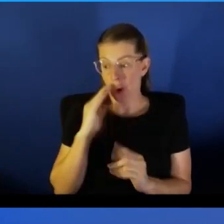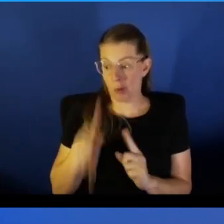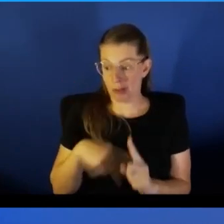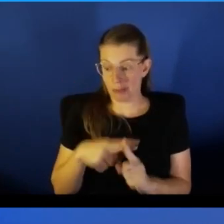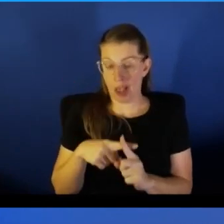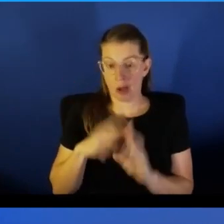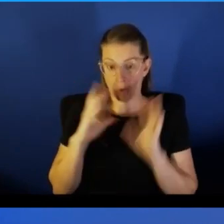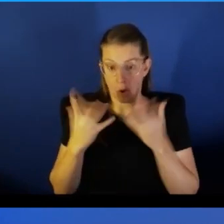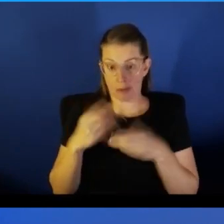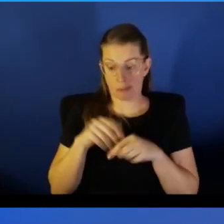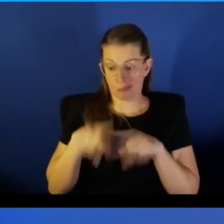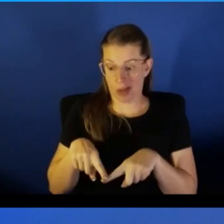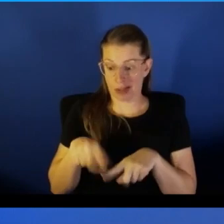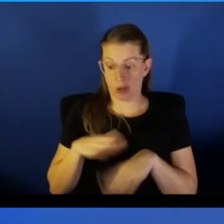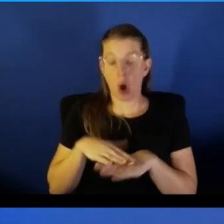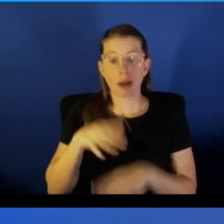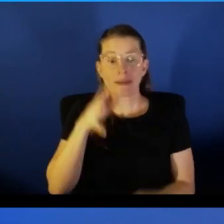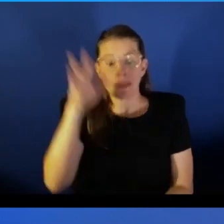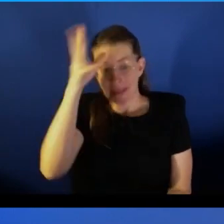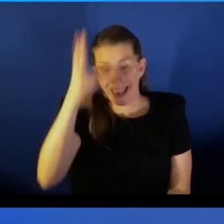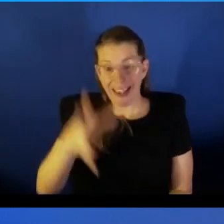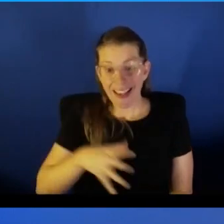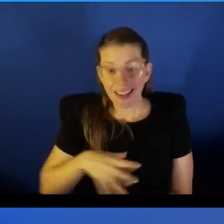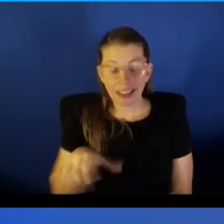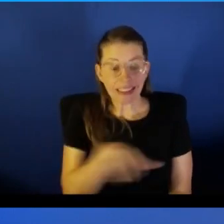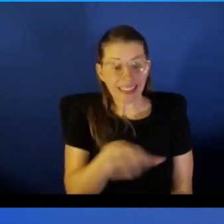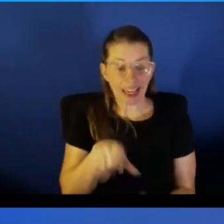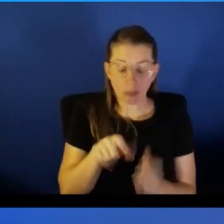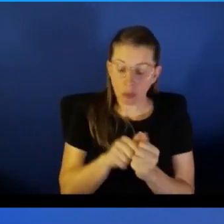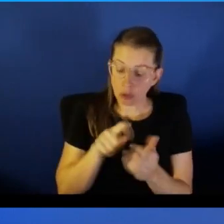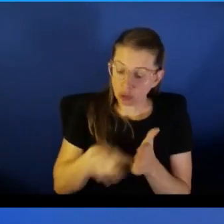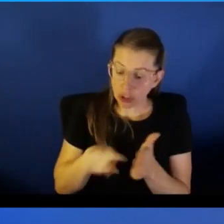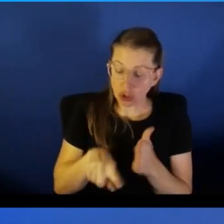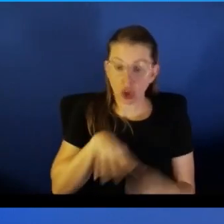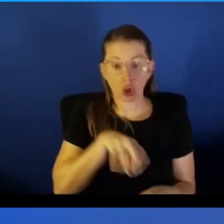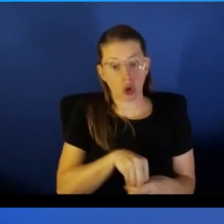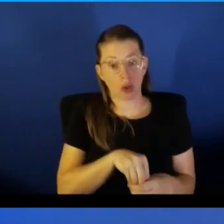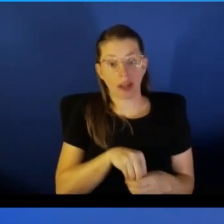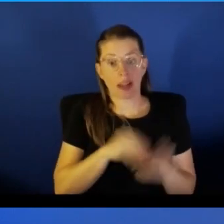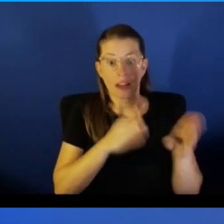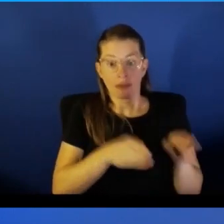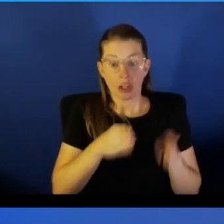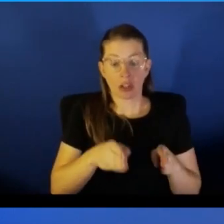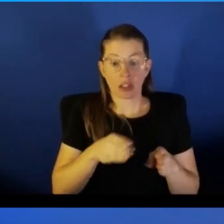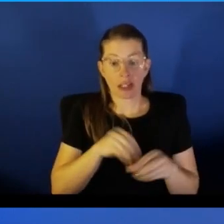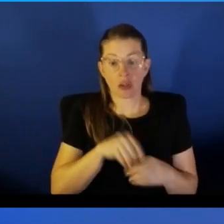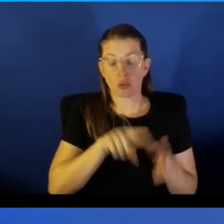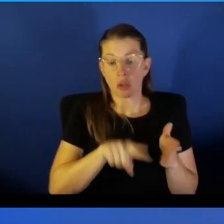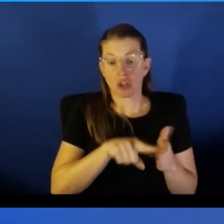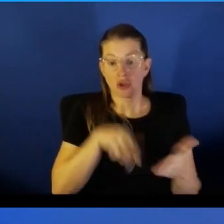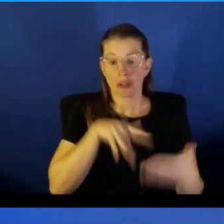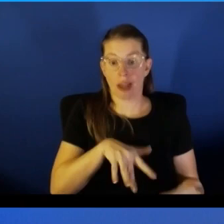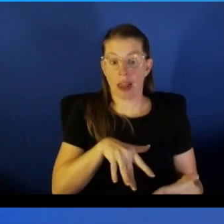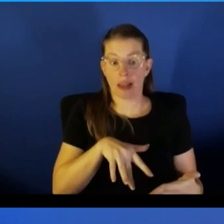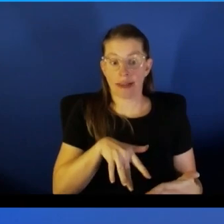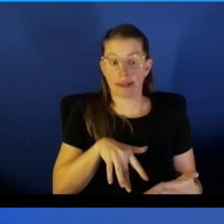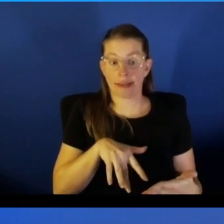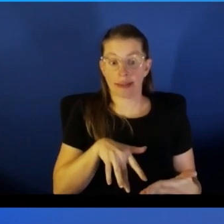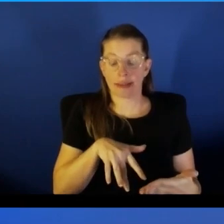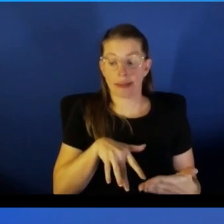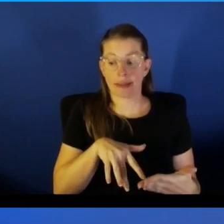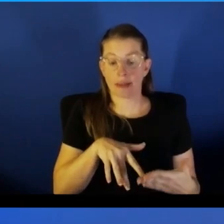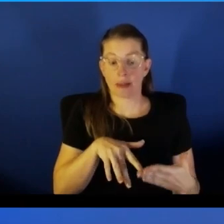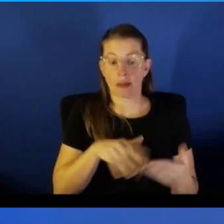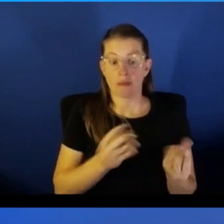based primarily on males. Same with the research, including individuals in research studies, much higher rate of